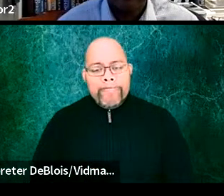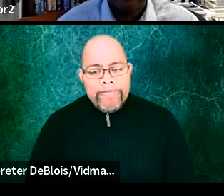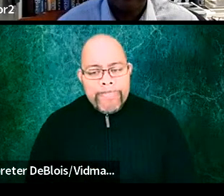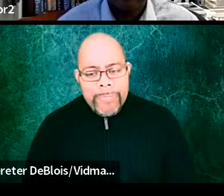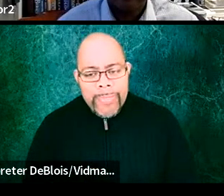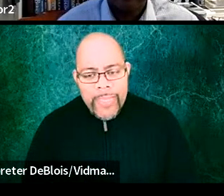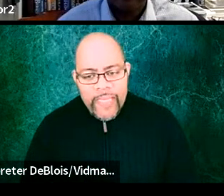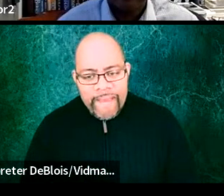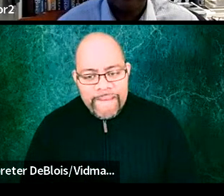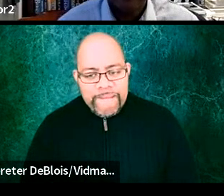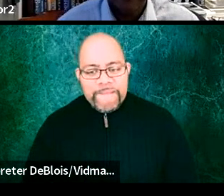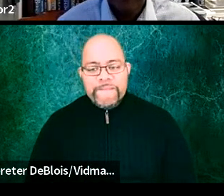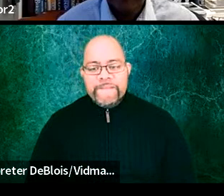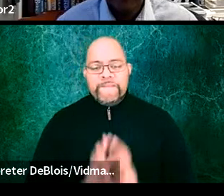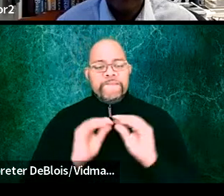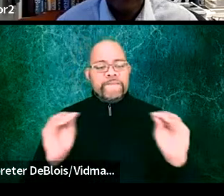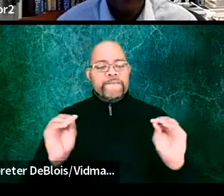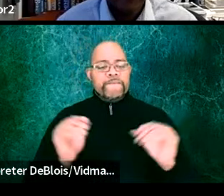No.